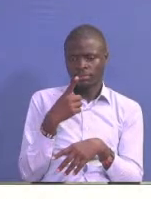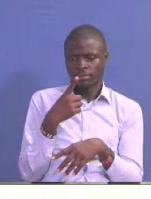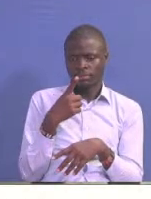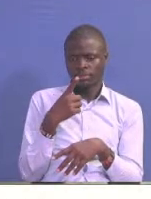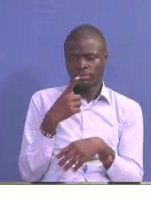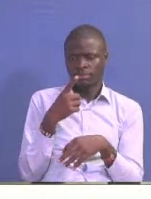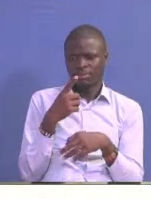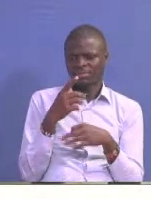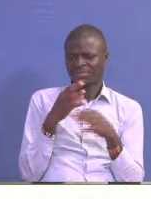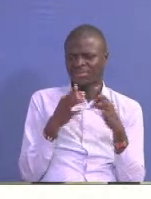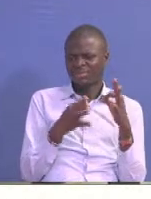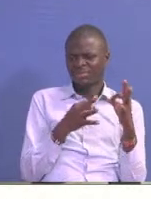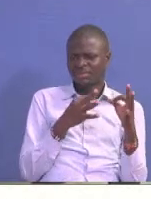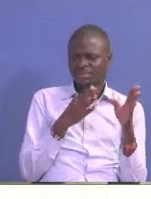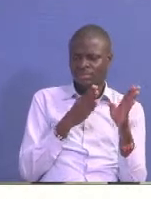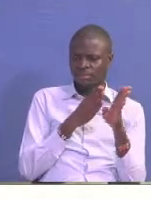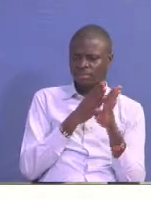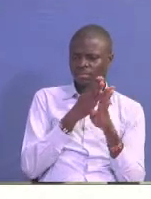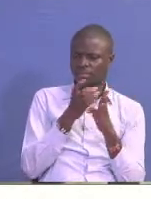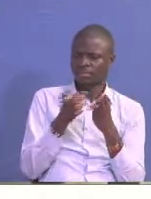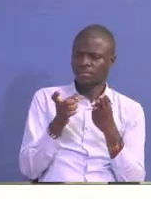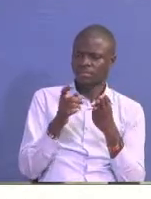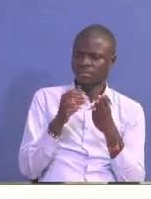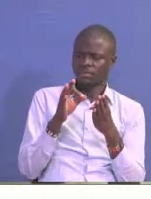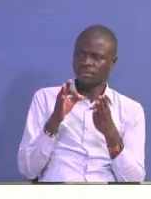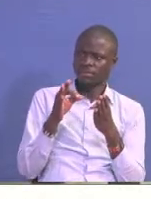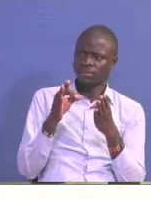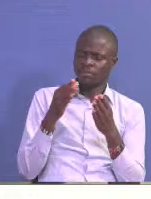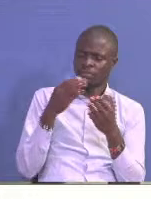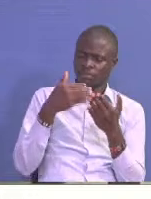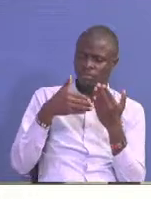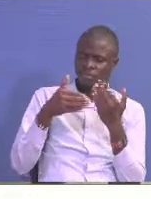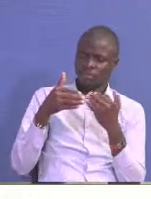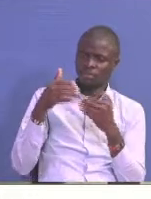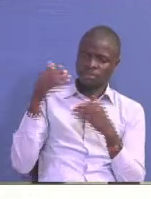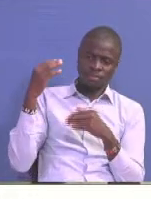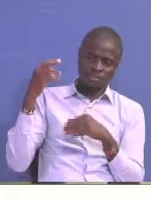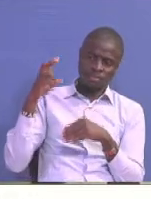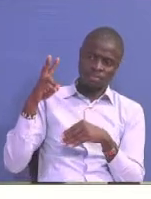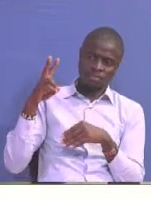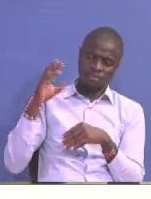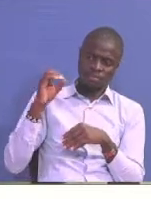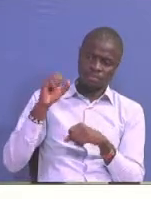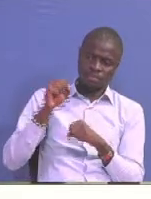following the major expansion of our universities over the last 2 decades,